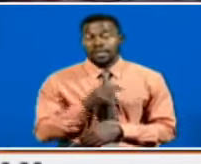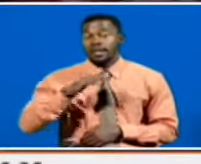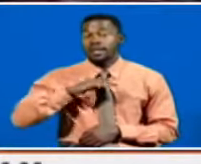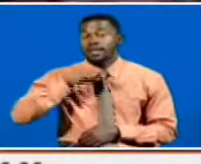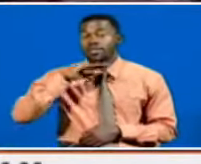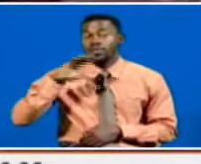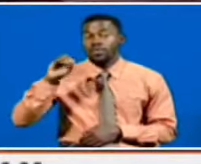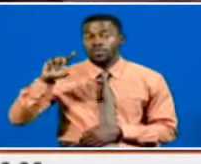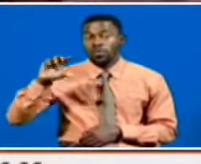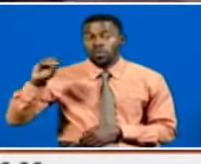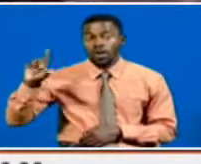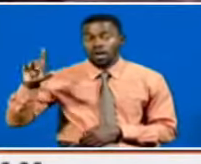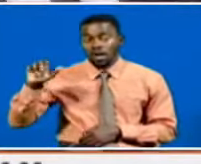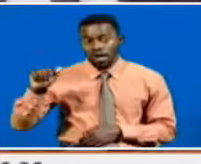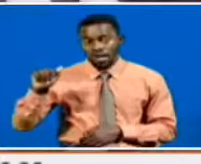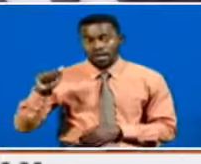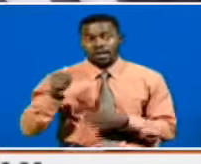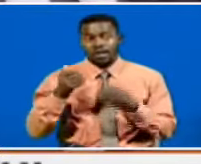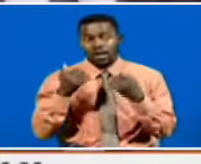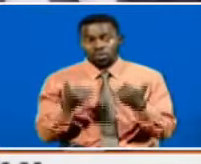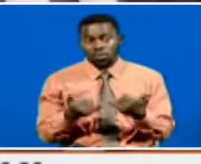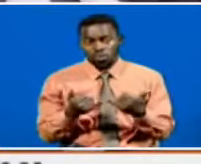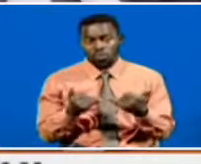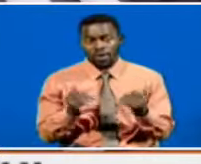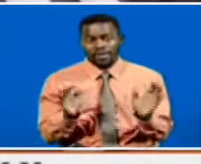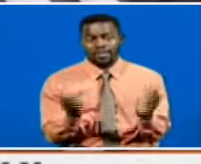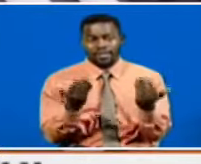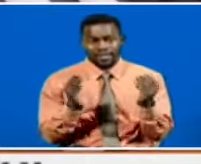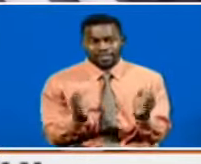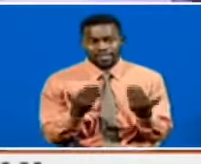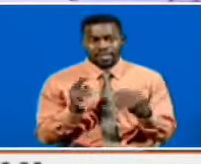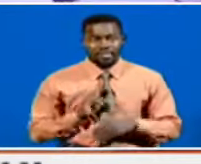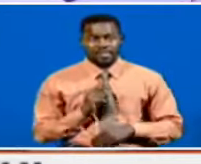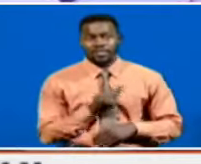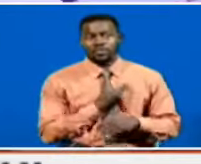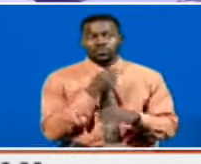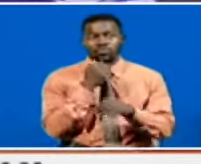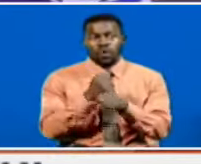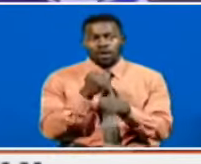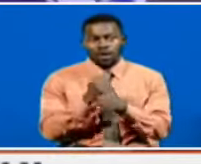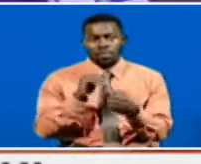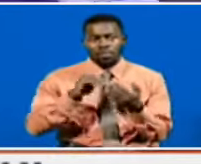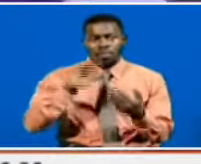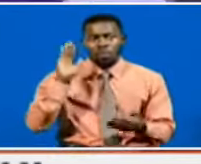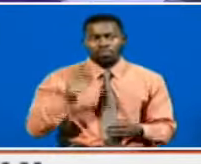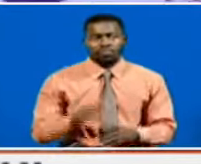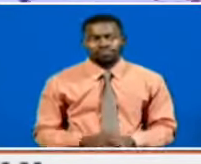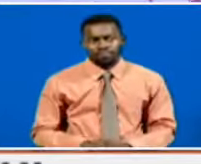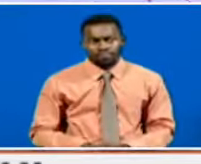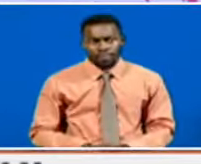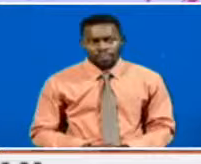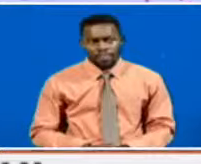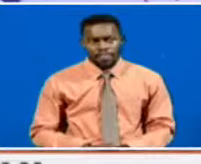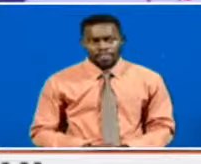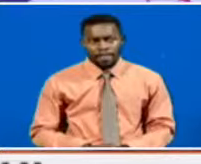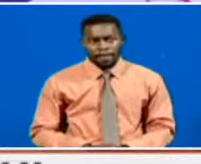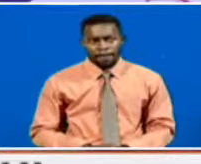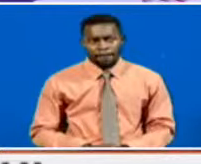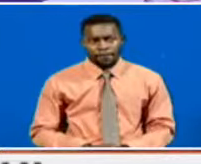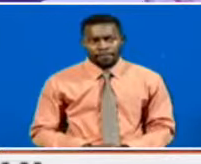will only give us the impetus to do more. Most a fine airman.